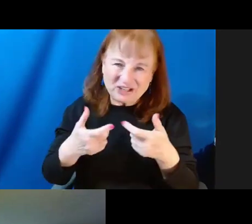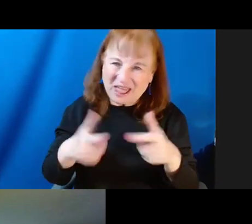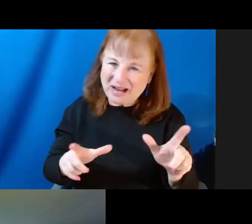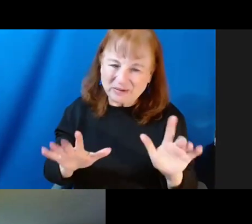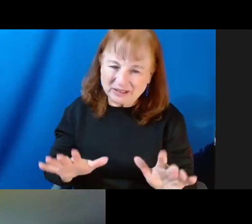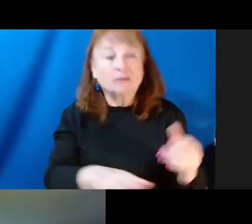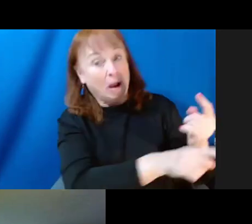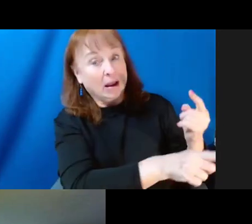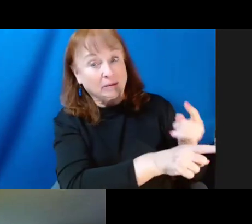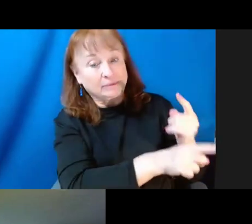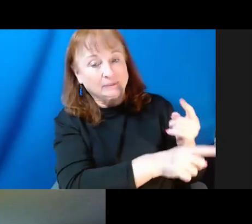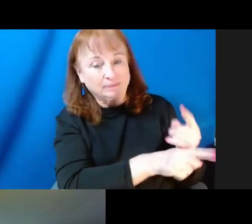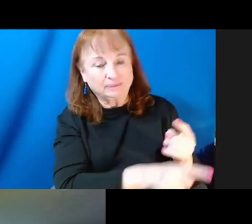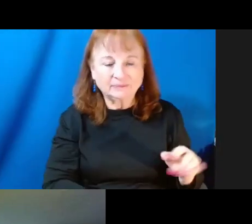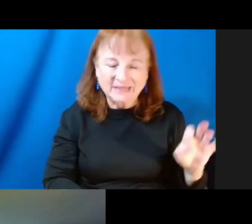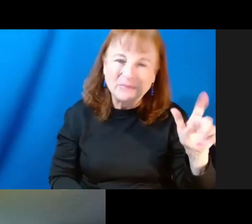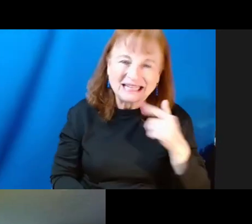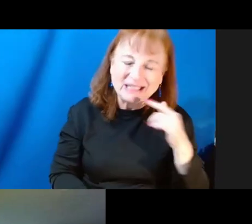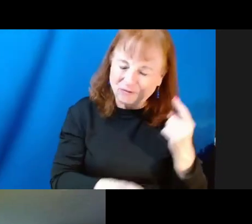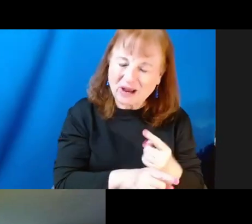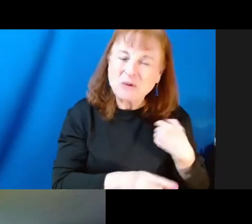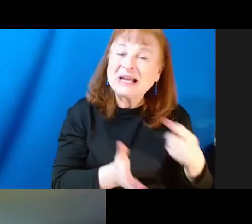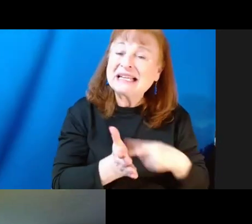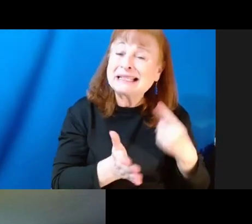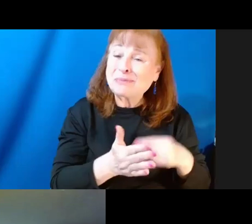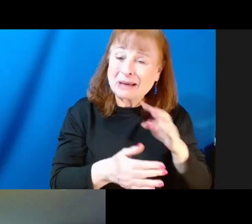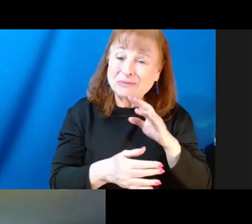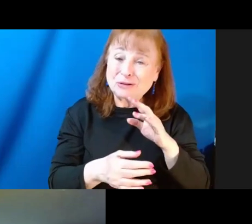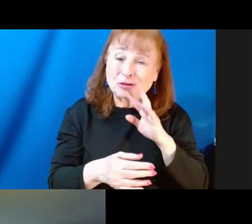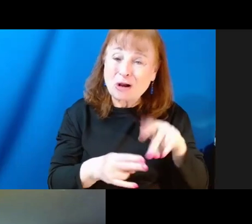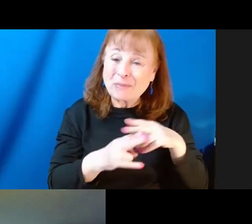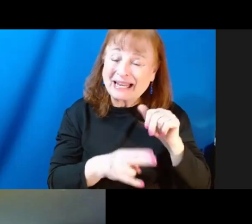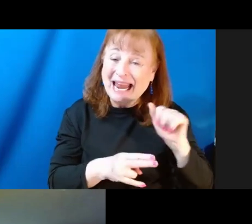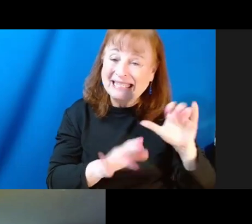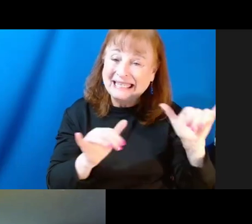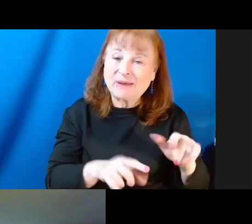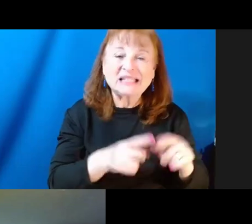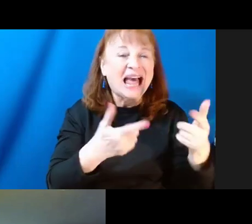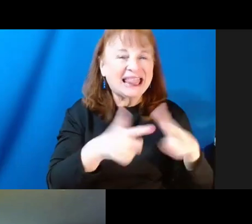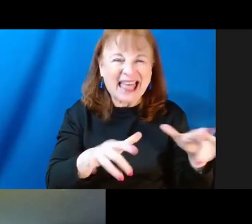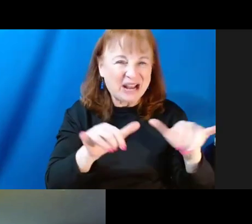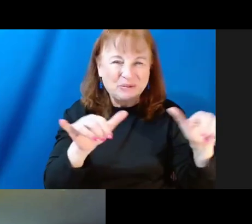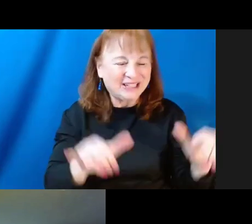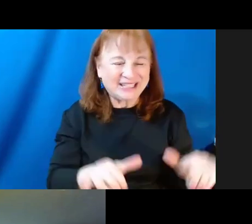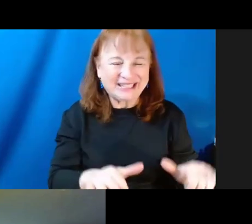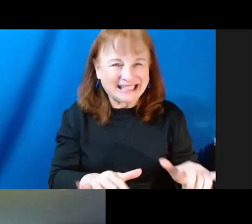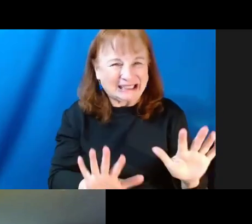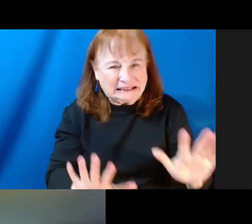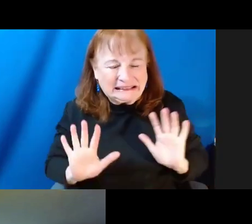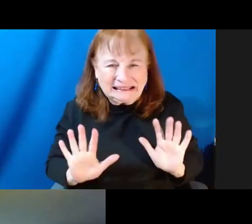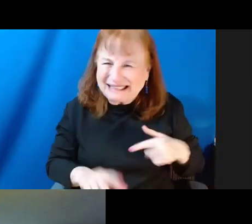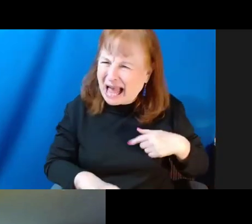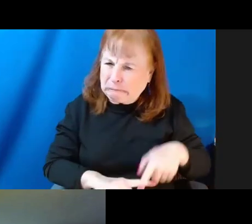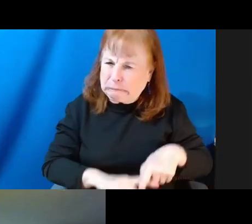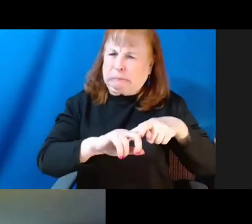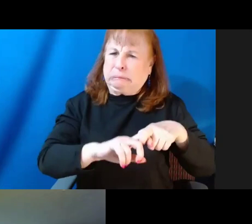Right. Yeah, we sometimes refer to AAC systems as language systems, and I always kind of pause when